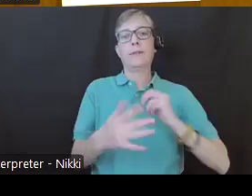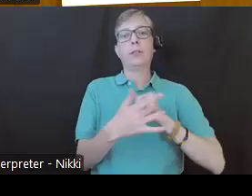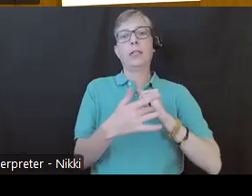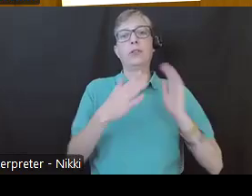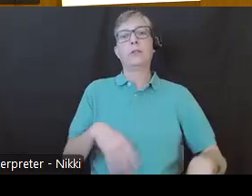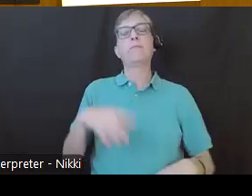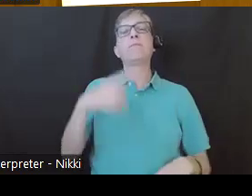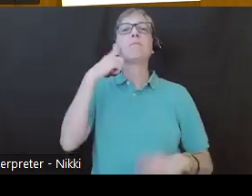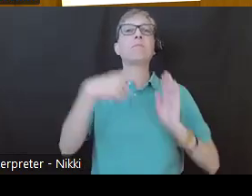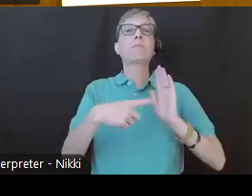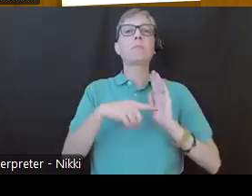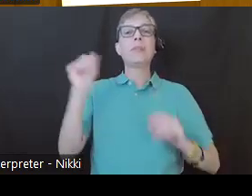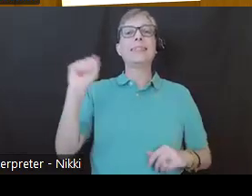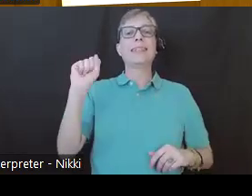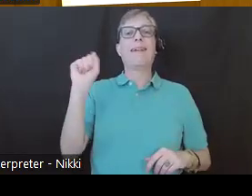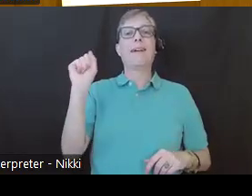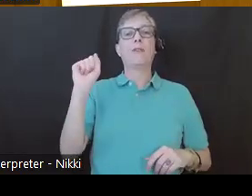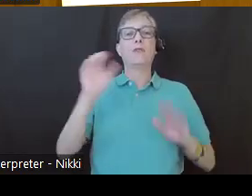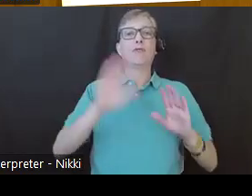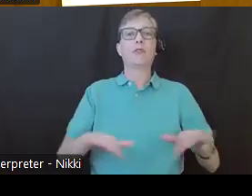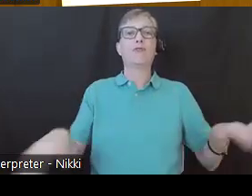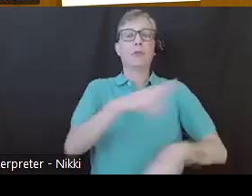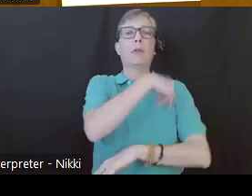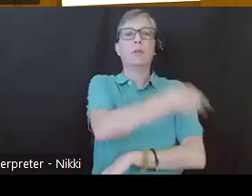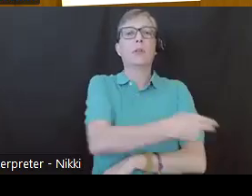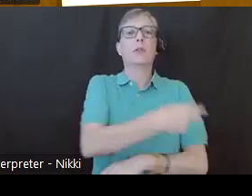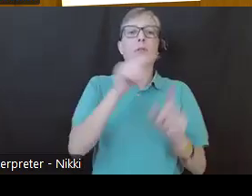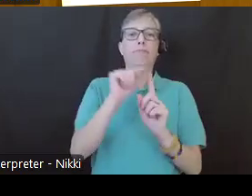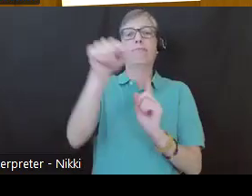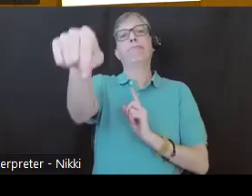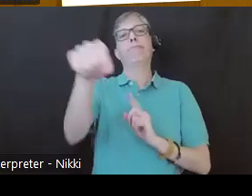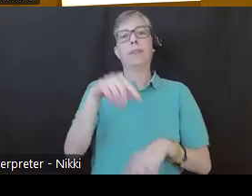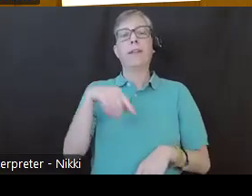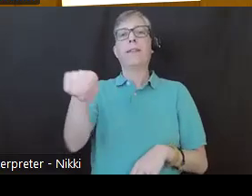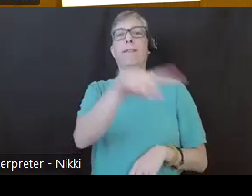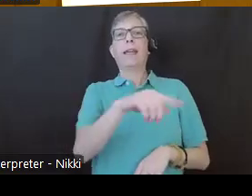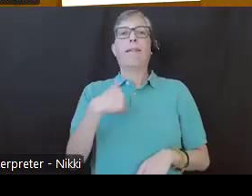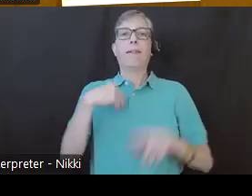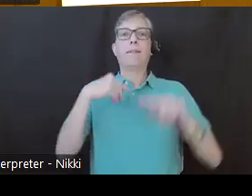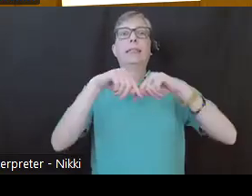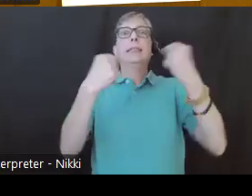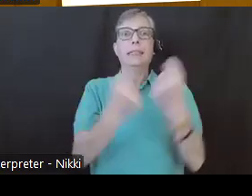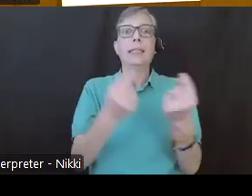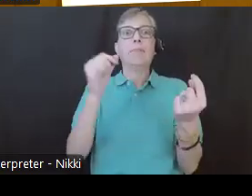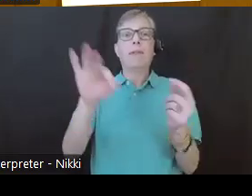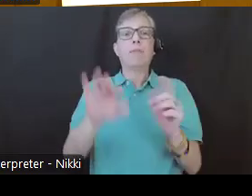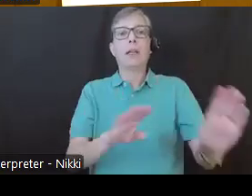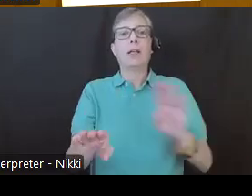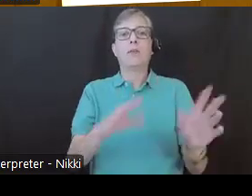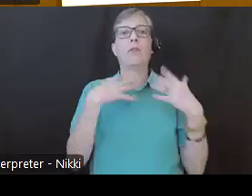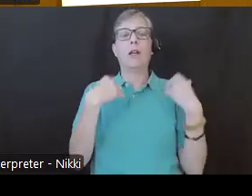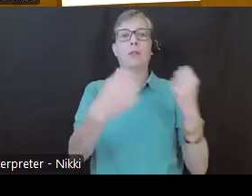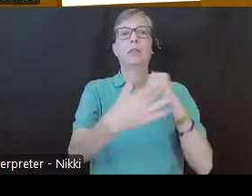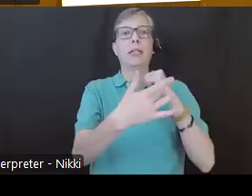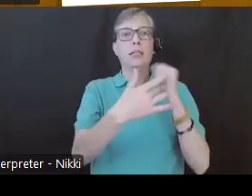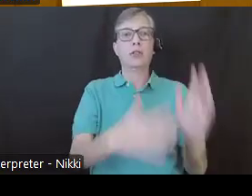us, they have a whole team of behavioral health technicians. They're bachelor's level. Some are psychology